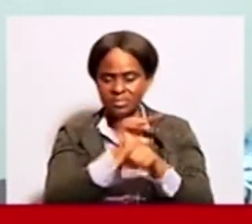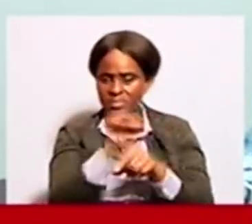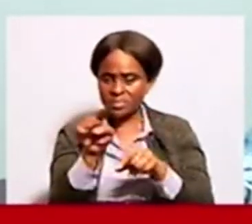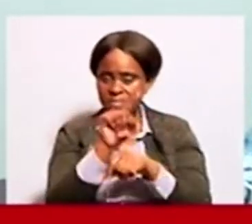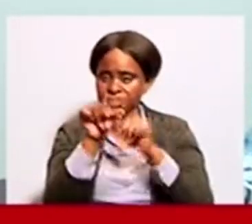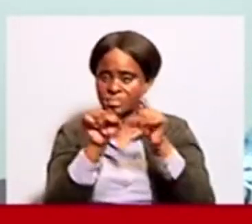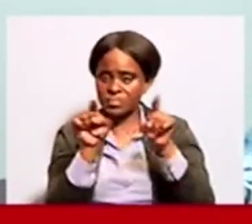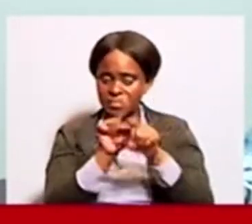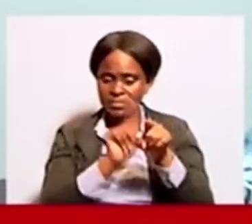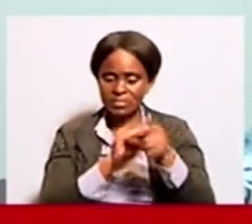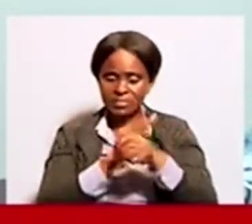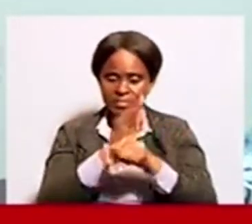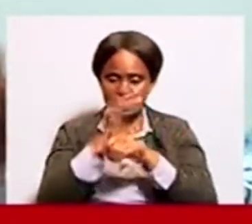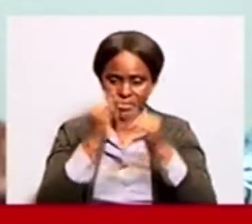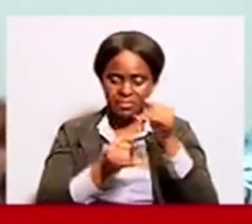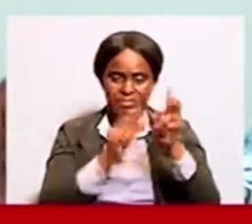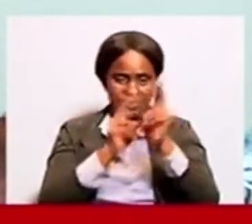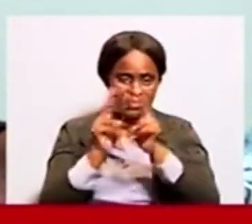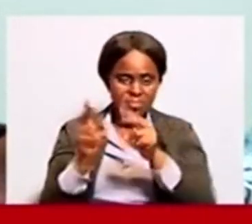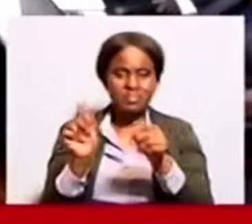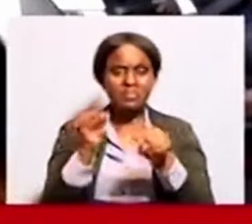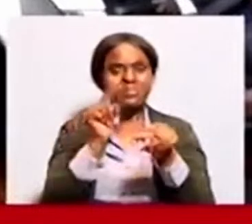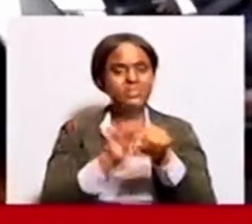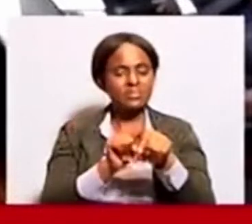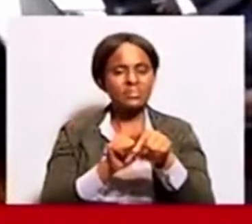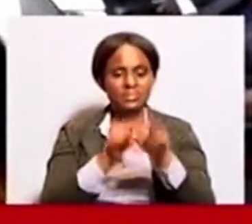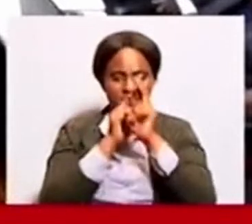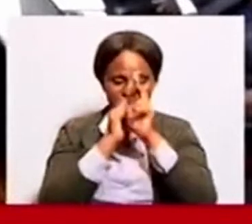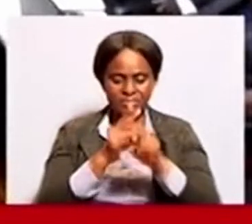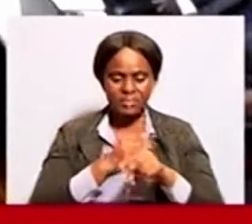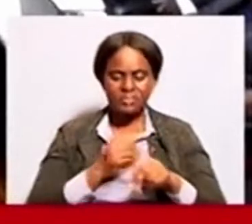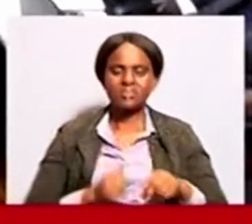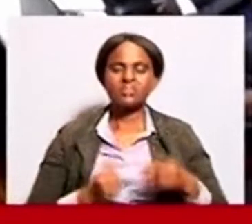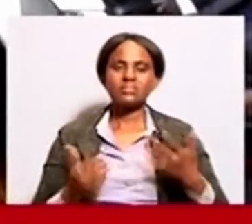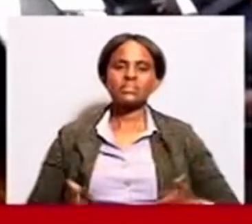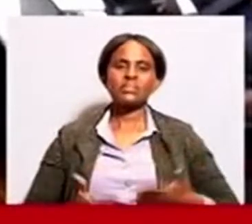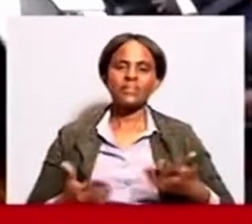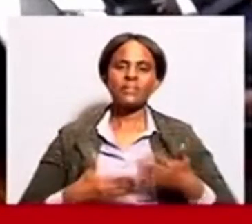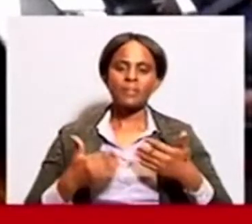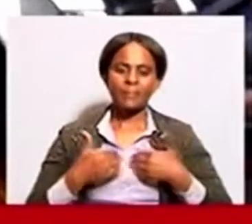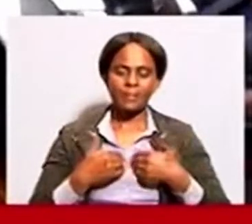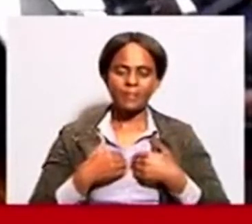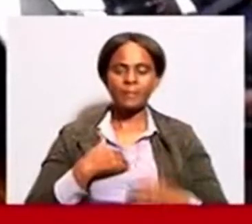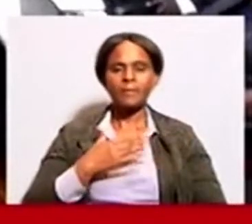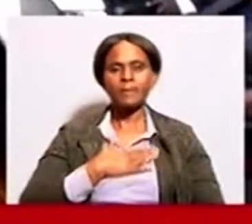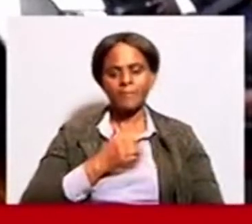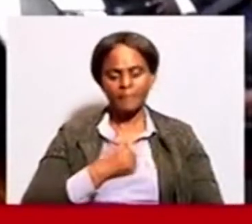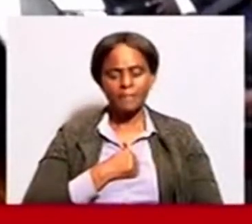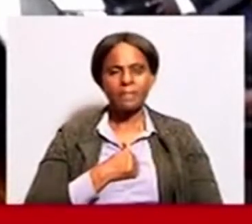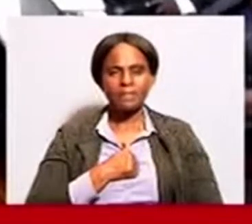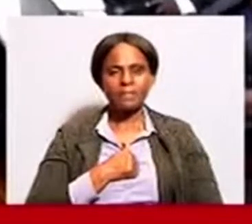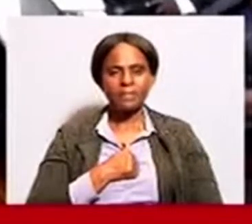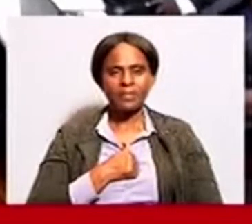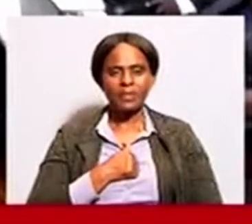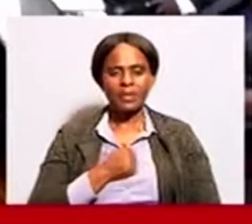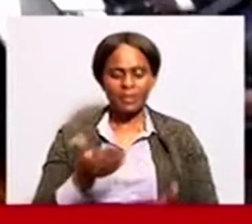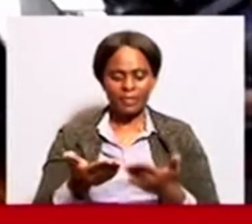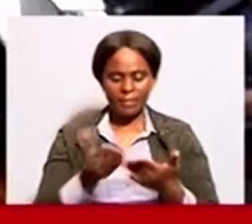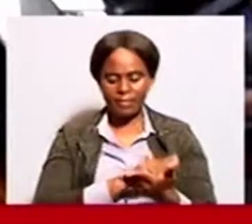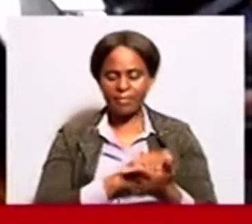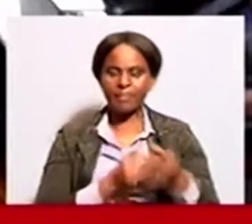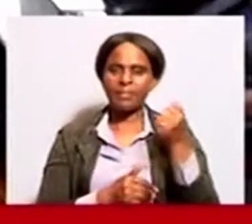you respond at once. Honorable Simombe. Chair, I'm grateful. I'm on page